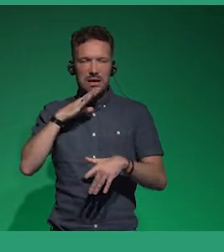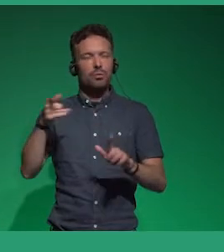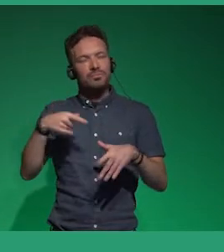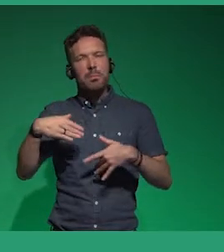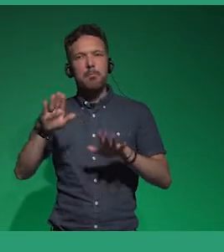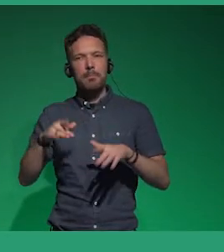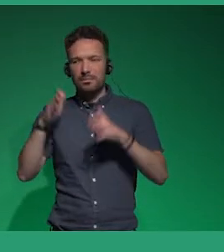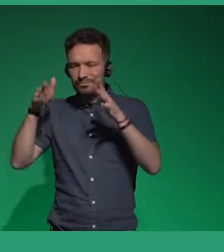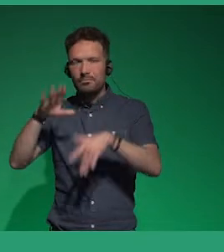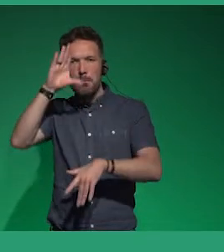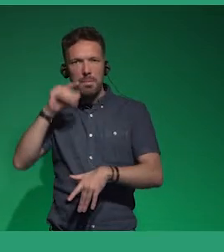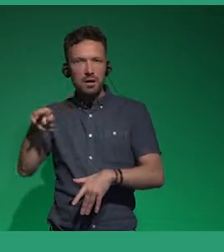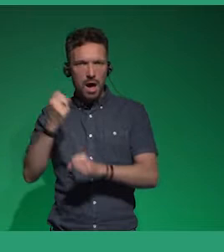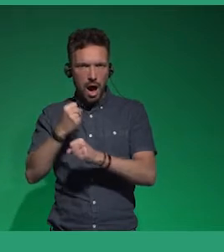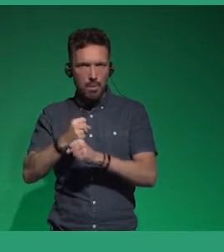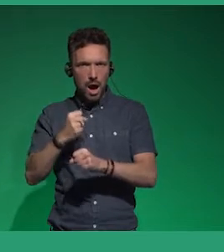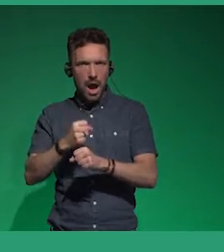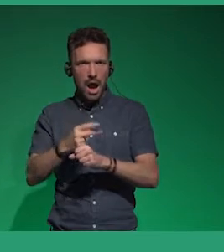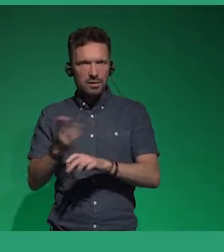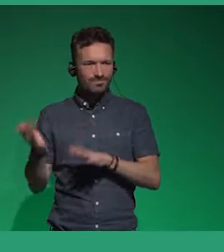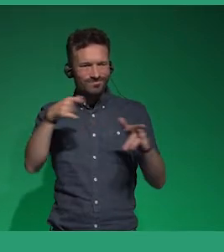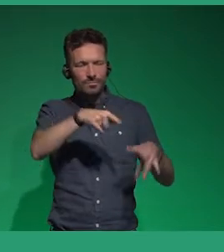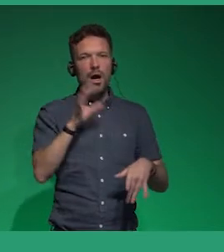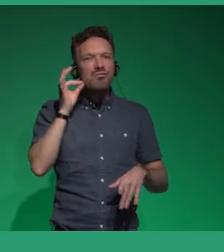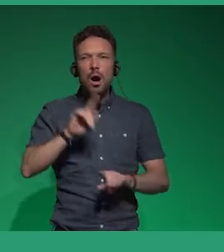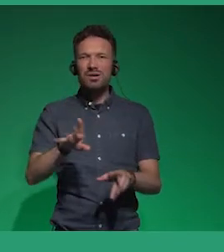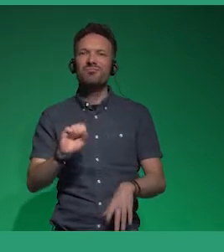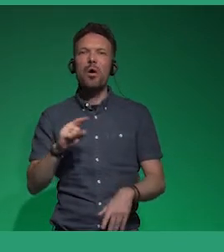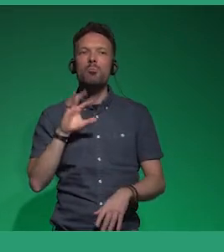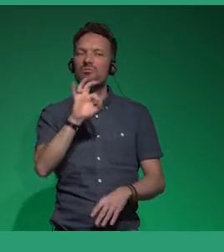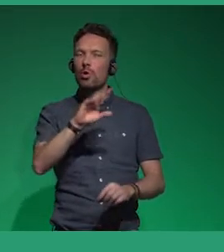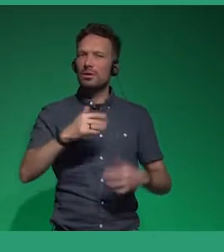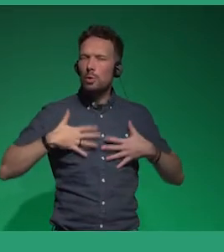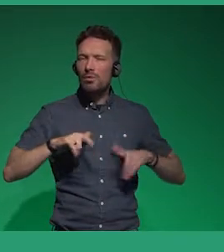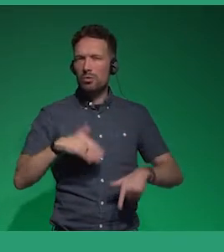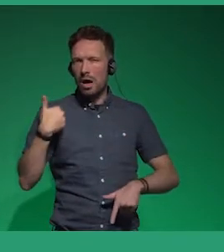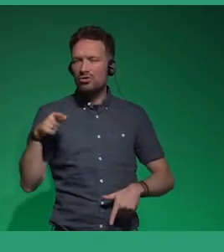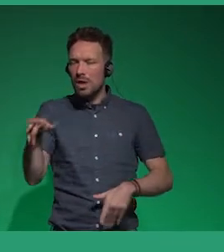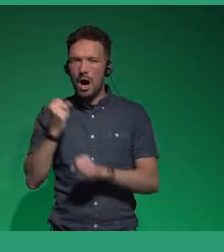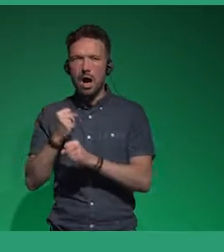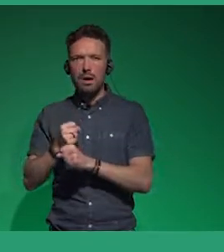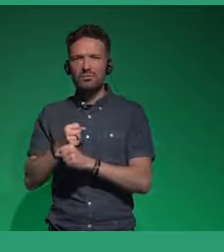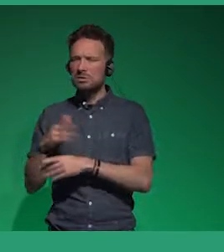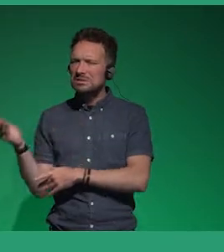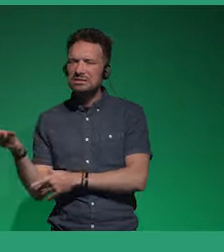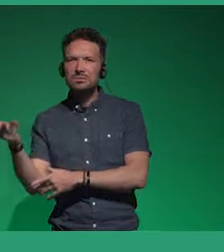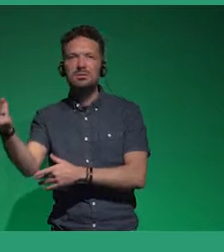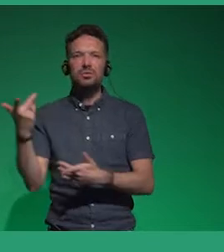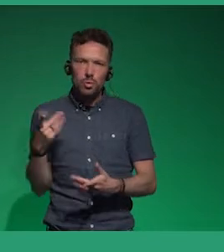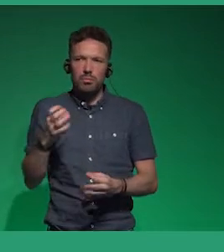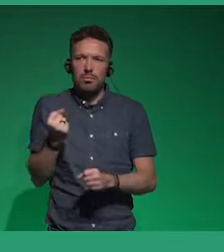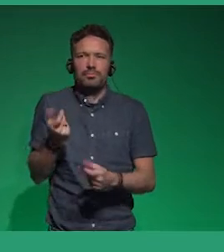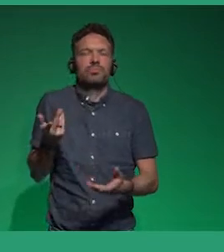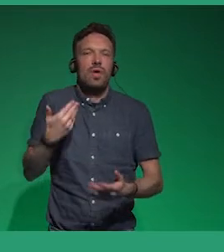in our research, we found that women, in fact, spend more time with traditional household chores and also have